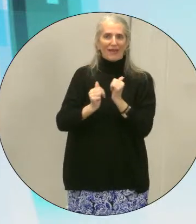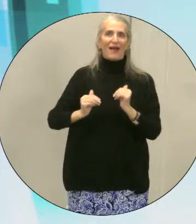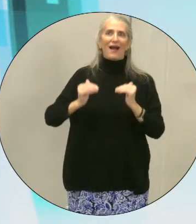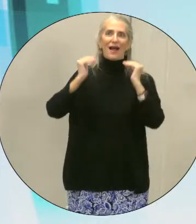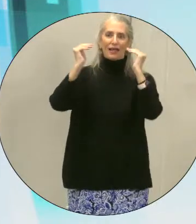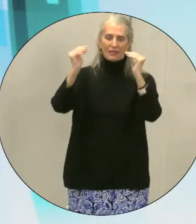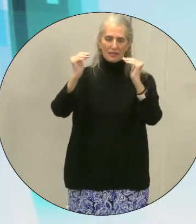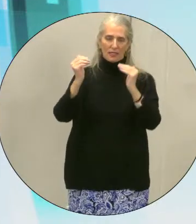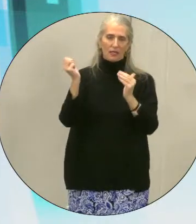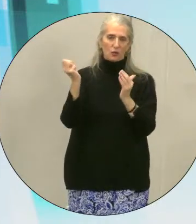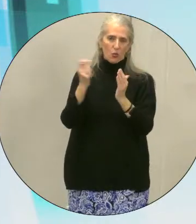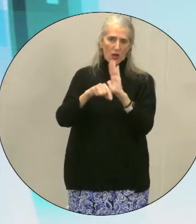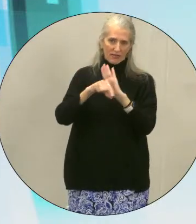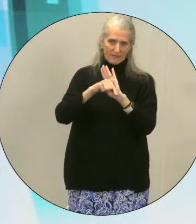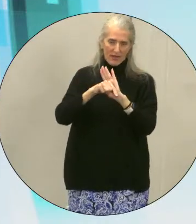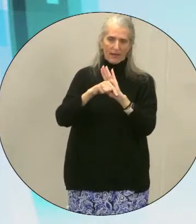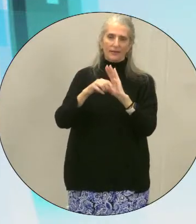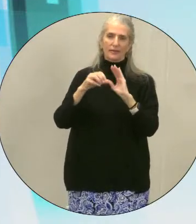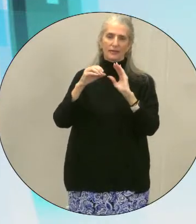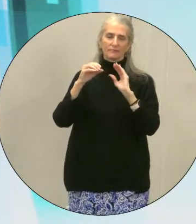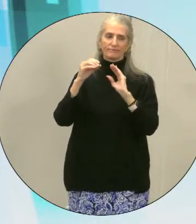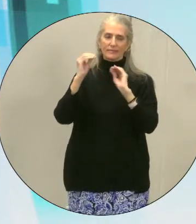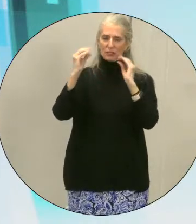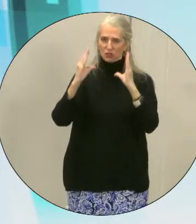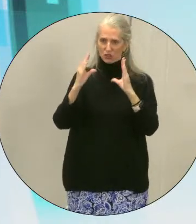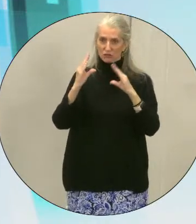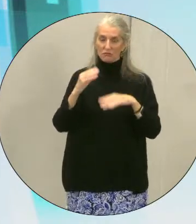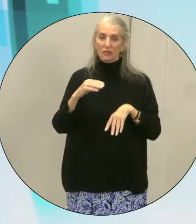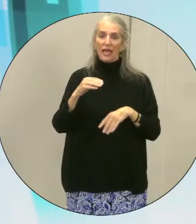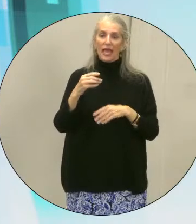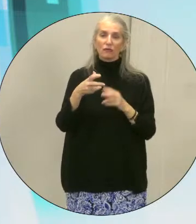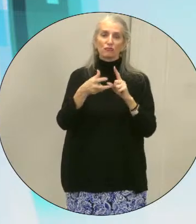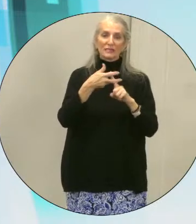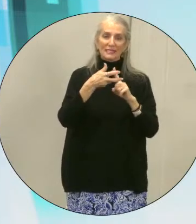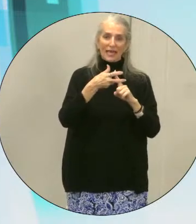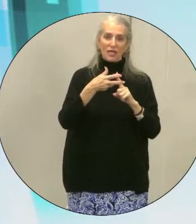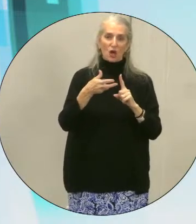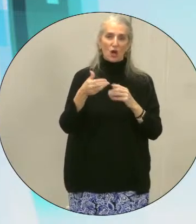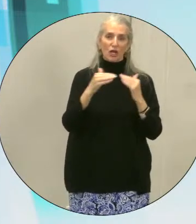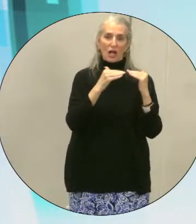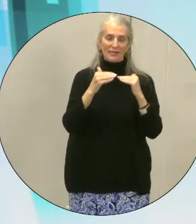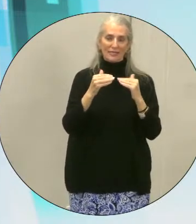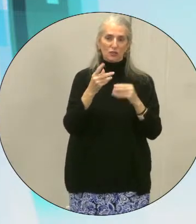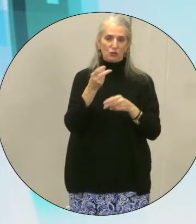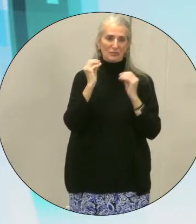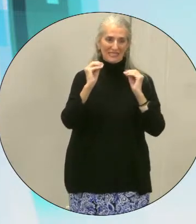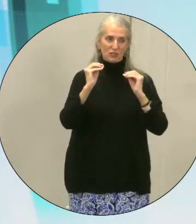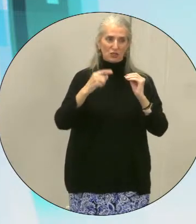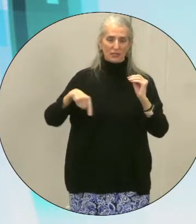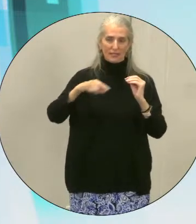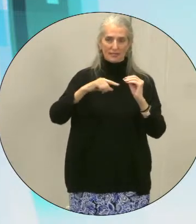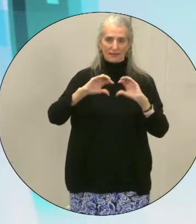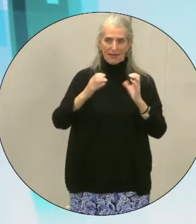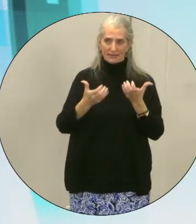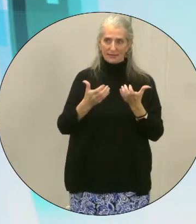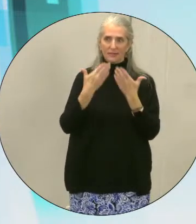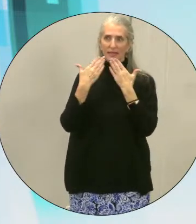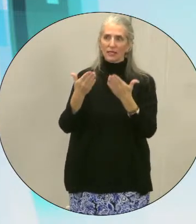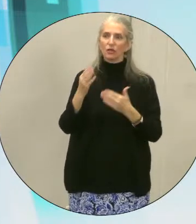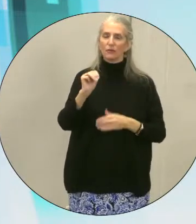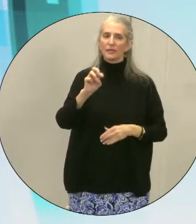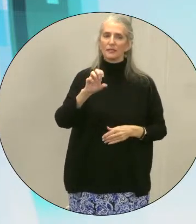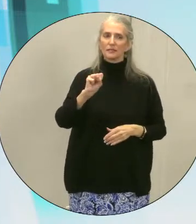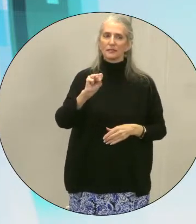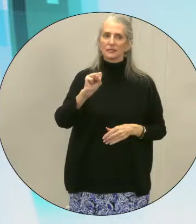to preserve, protect, and fully fund our arts programs and retain our colleagues who teach them. Thank you. Thank you. Ms. Cradell, and then